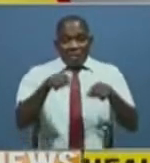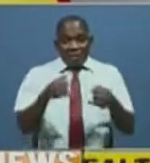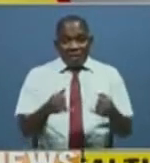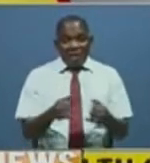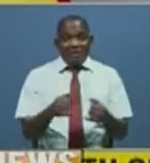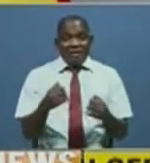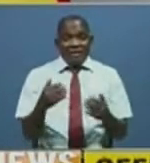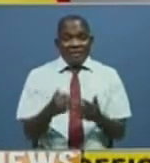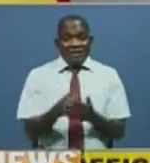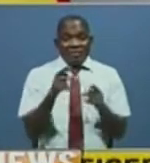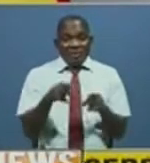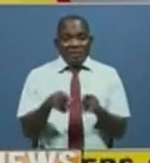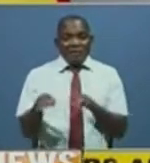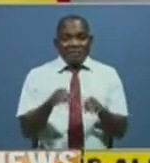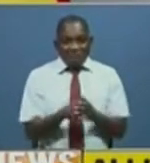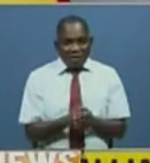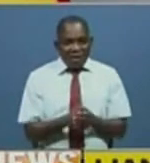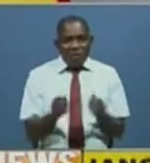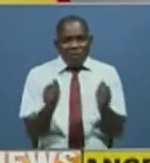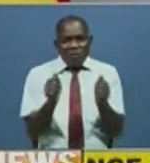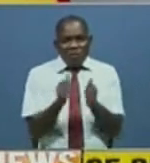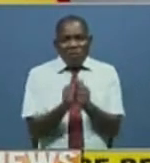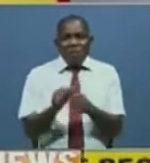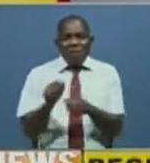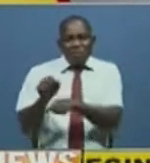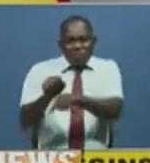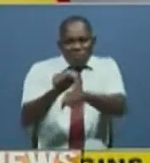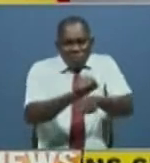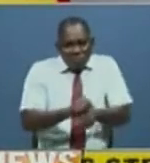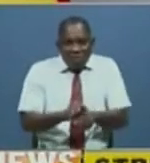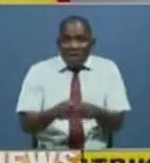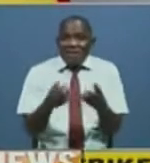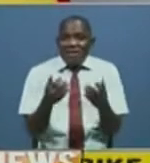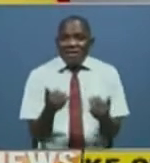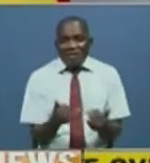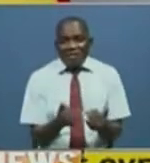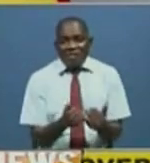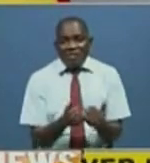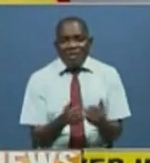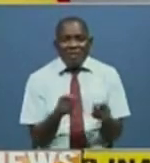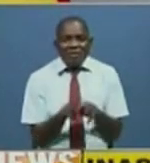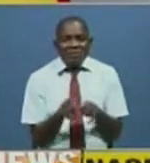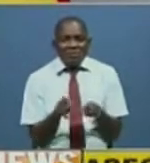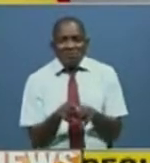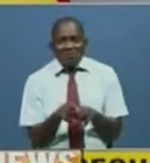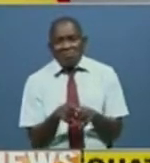it. I think that on the basis of the work that he has done